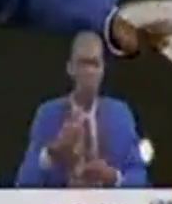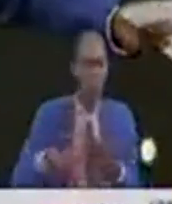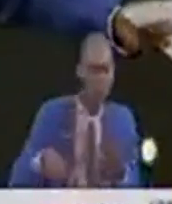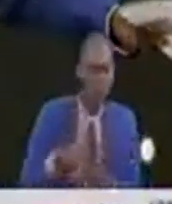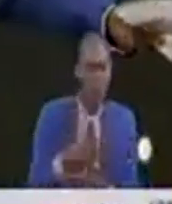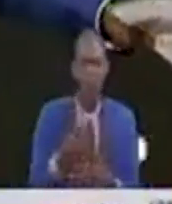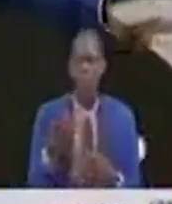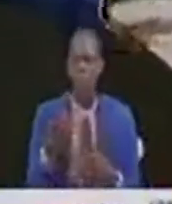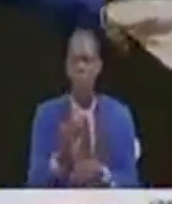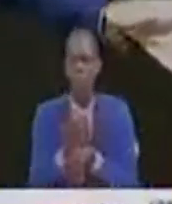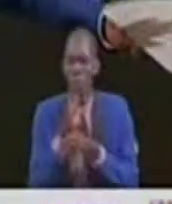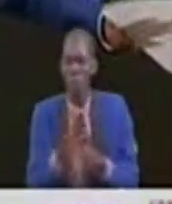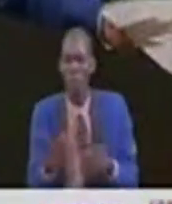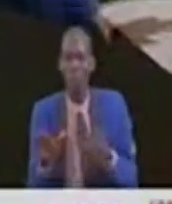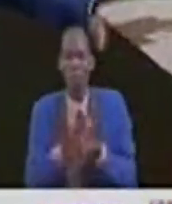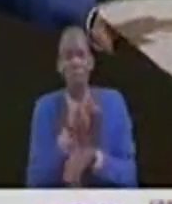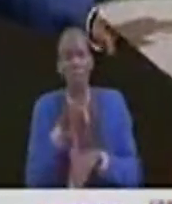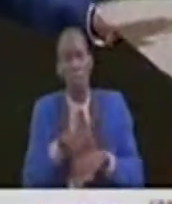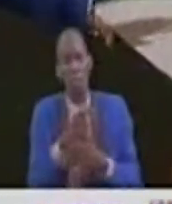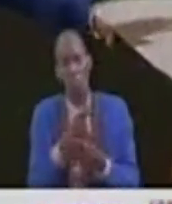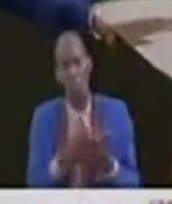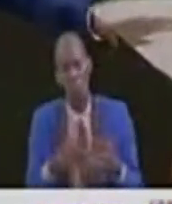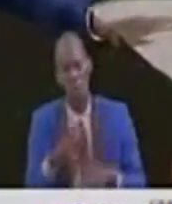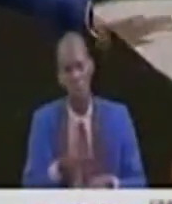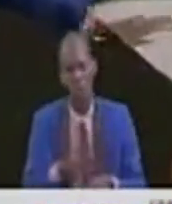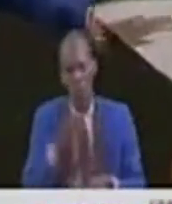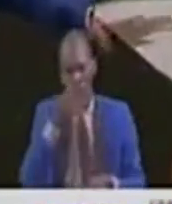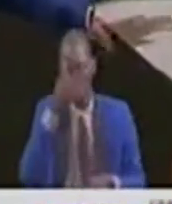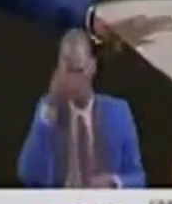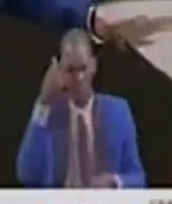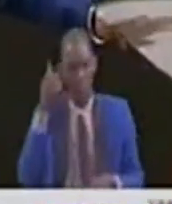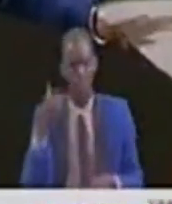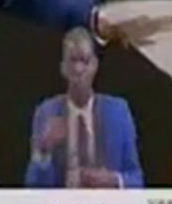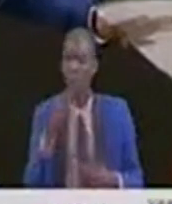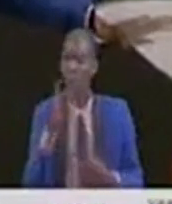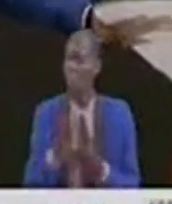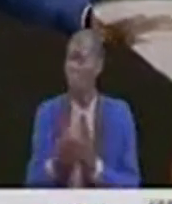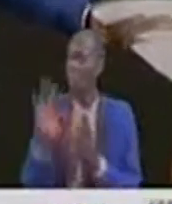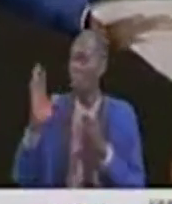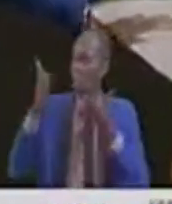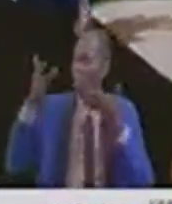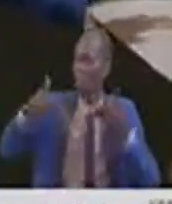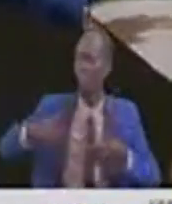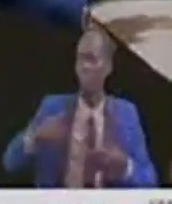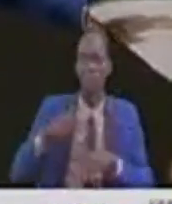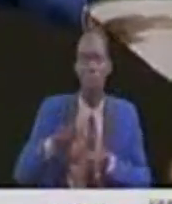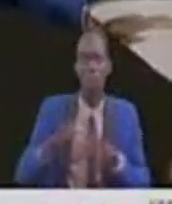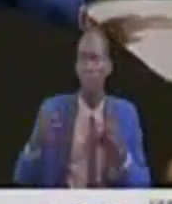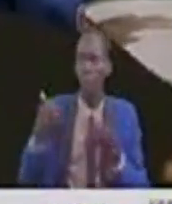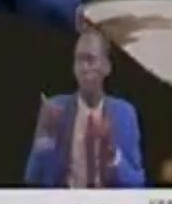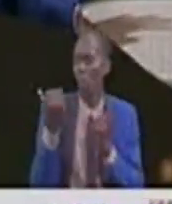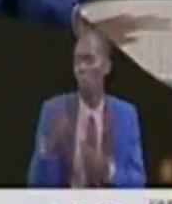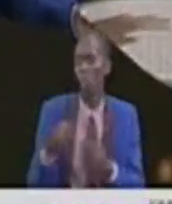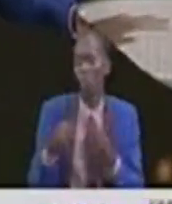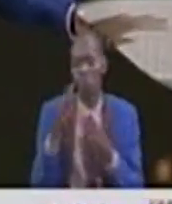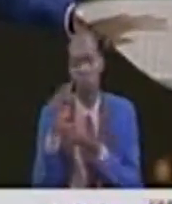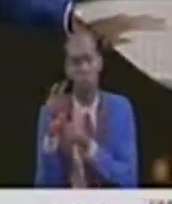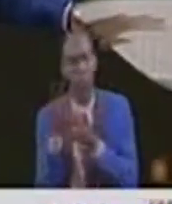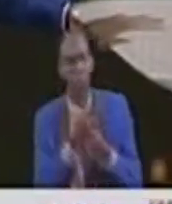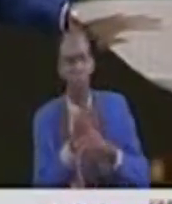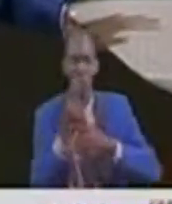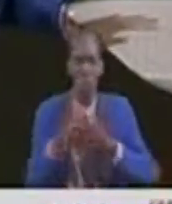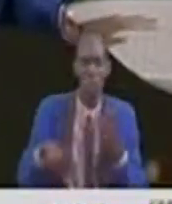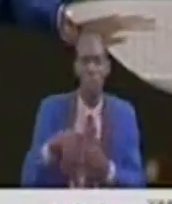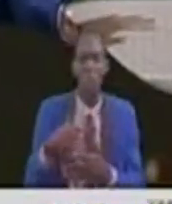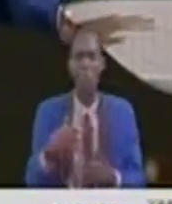or part-time, because they have been told, stay away. I don't want anybody watching over me. Oh Lord, I pray all